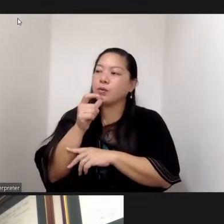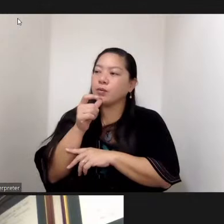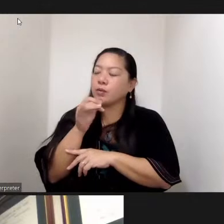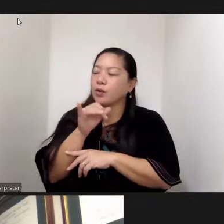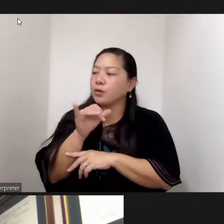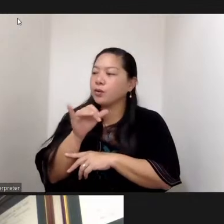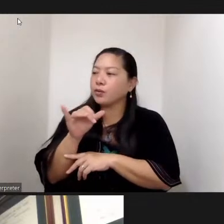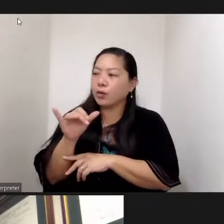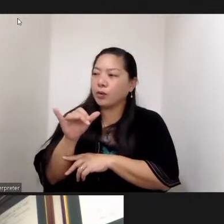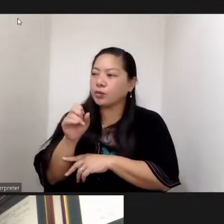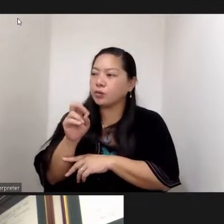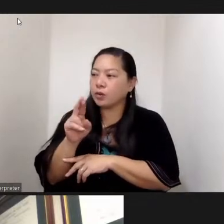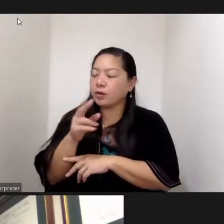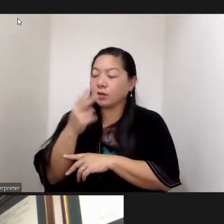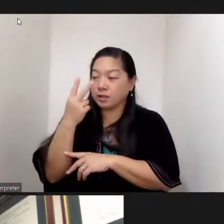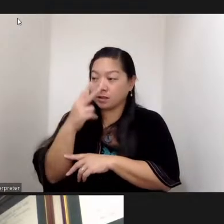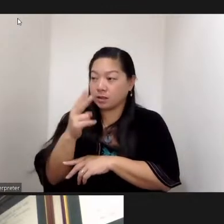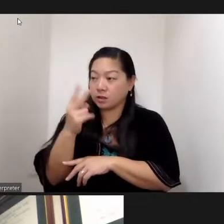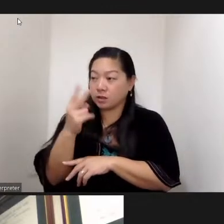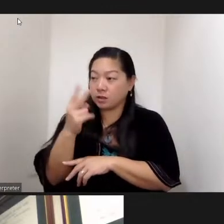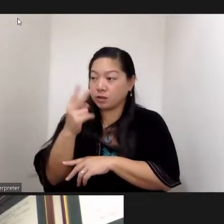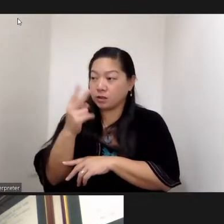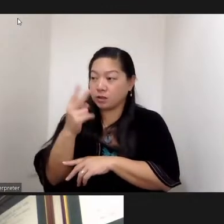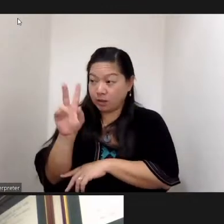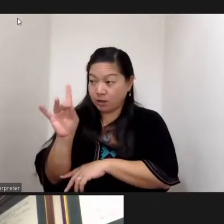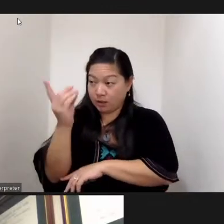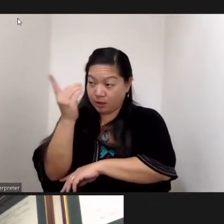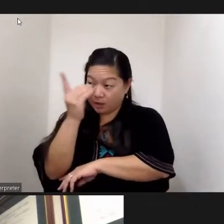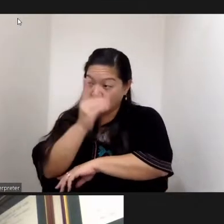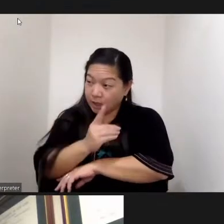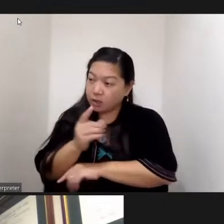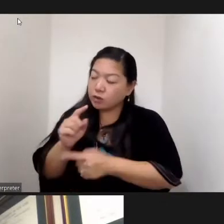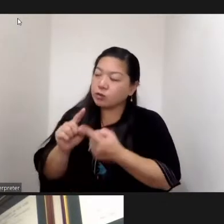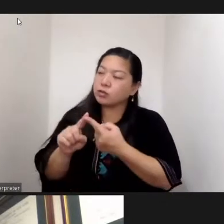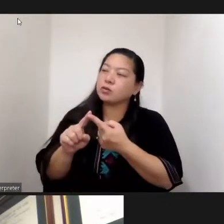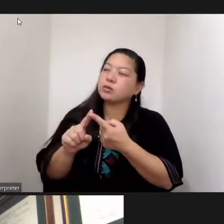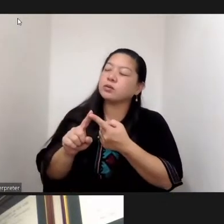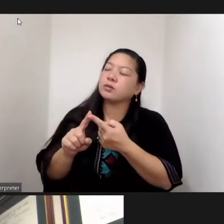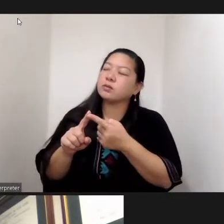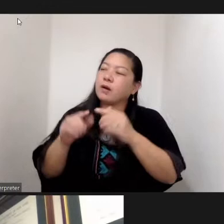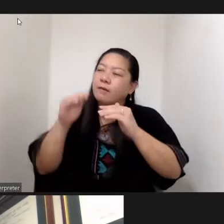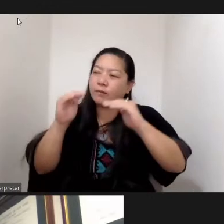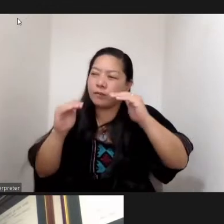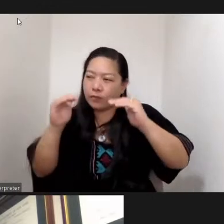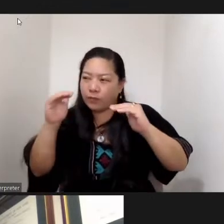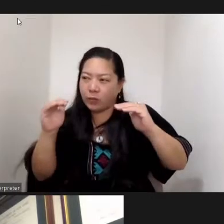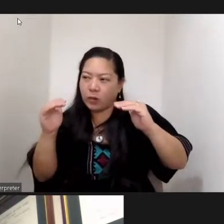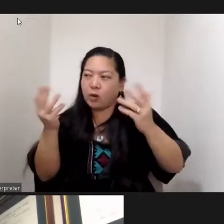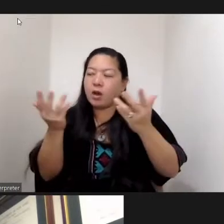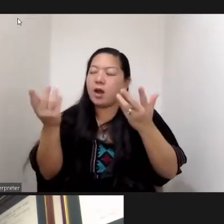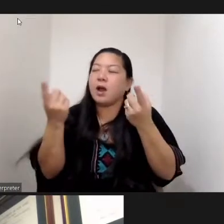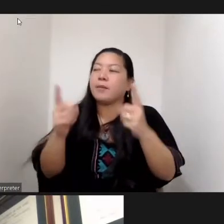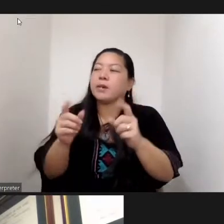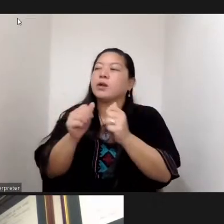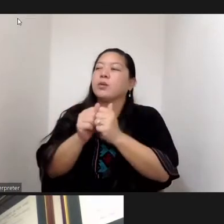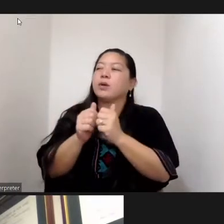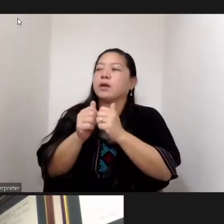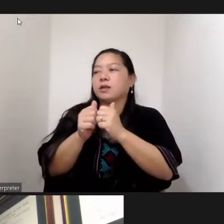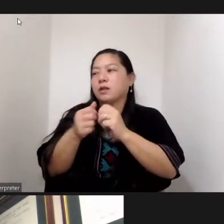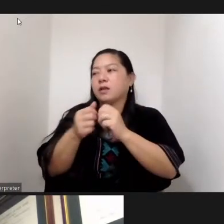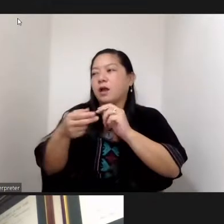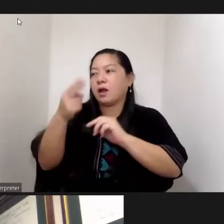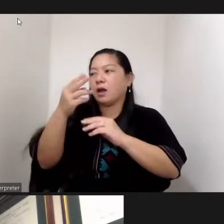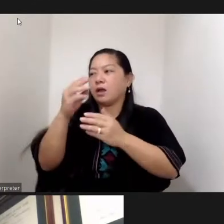indicators, right? To account for those fluctuations. And